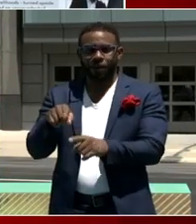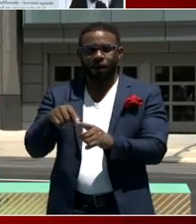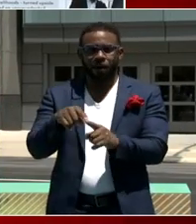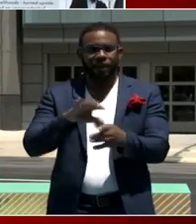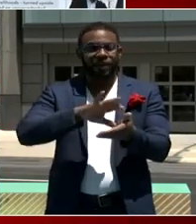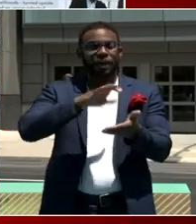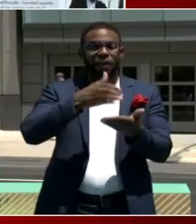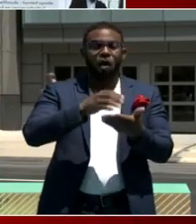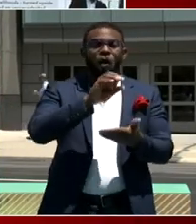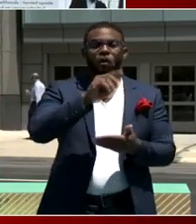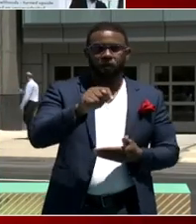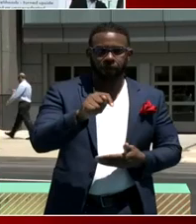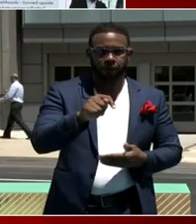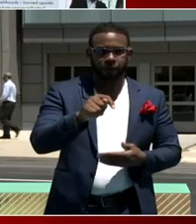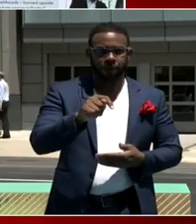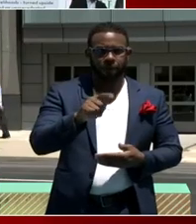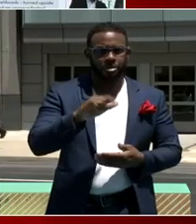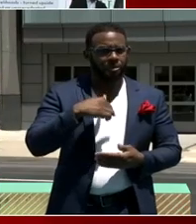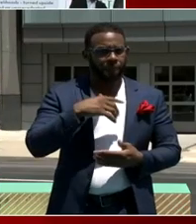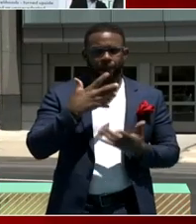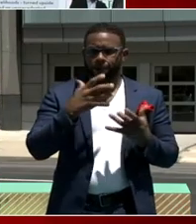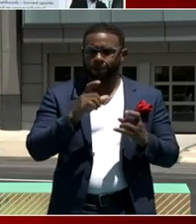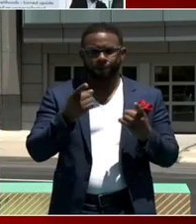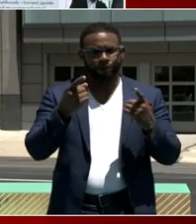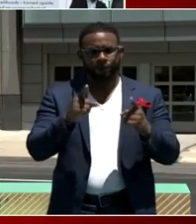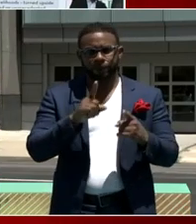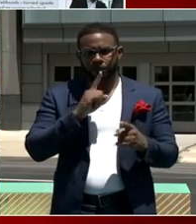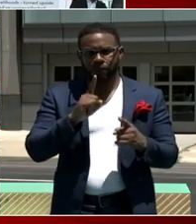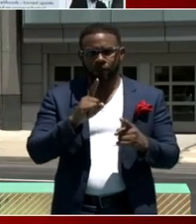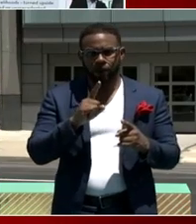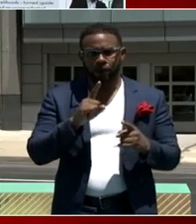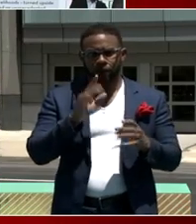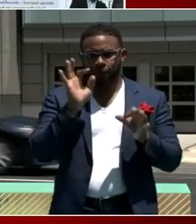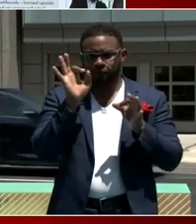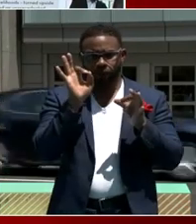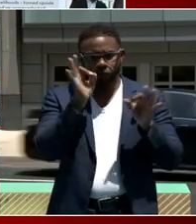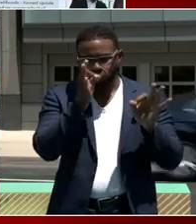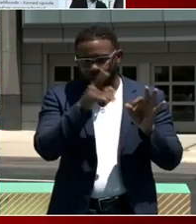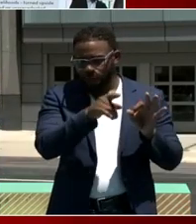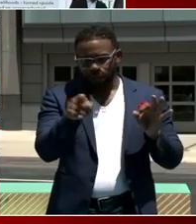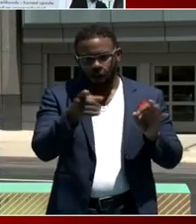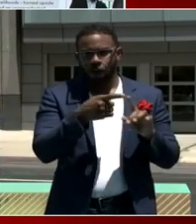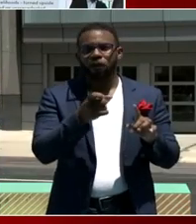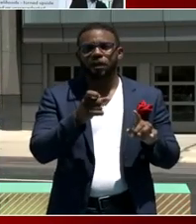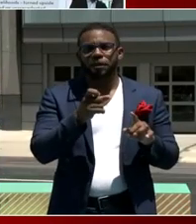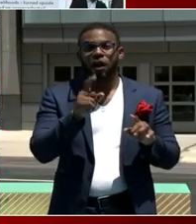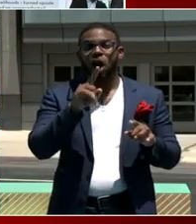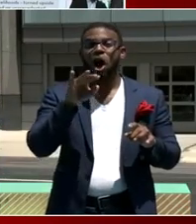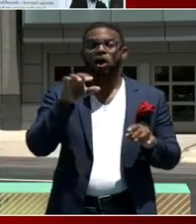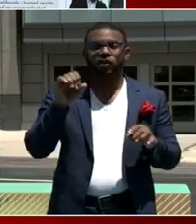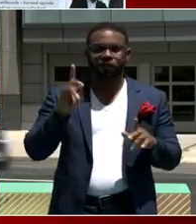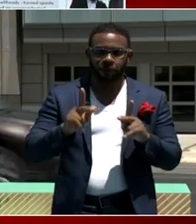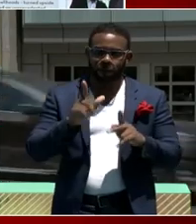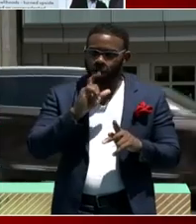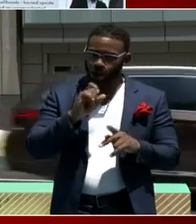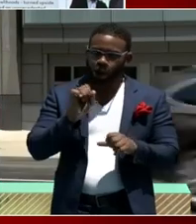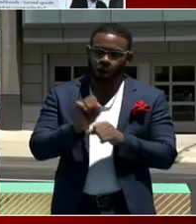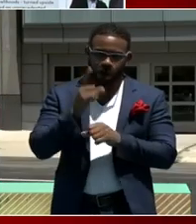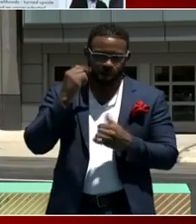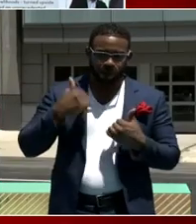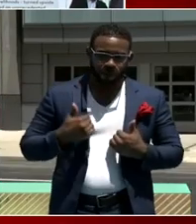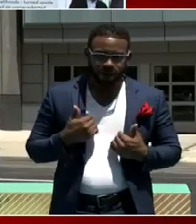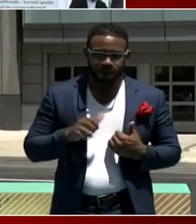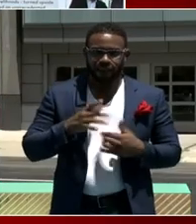about the amount of overtime. What I don't want to happen is to get distracted from the hundreds of people that work for